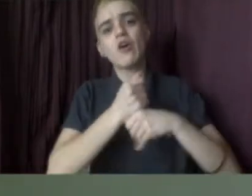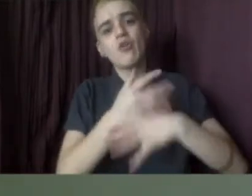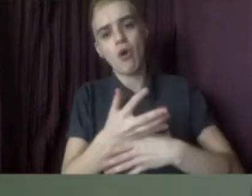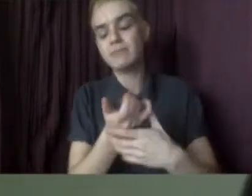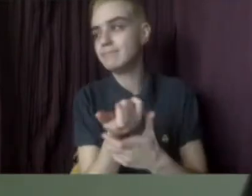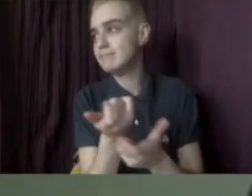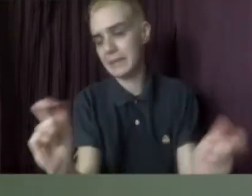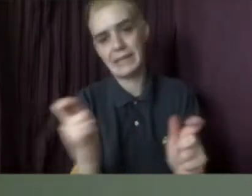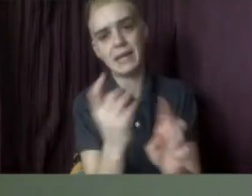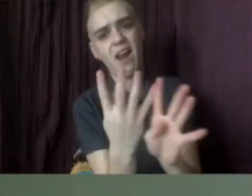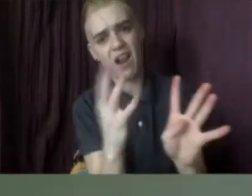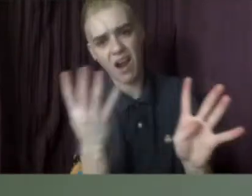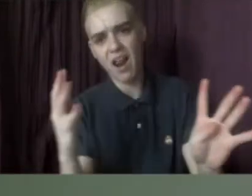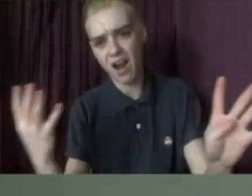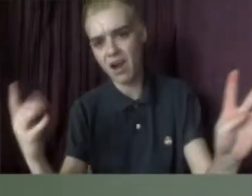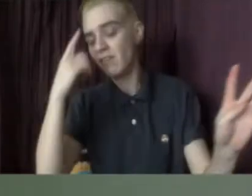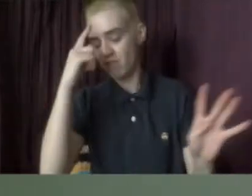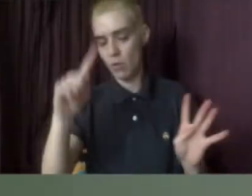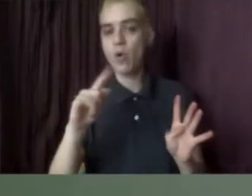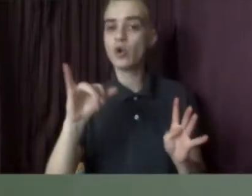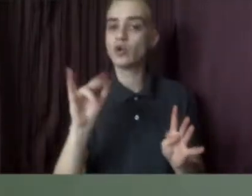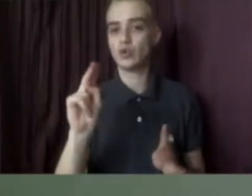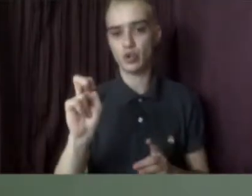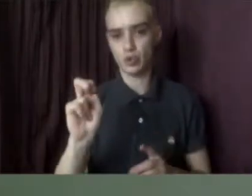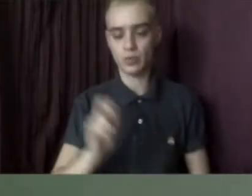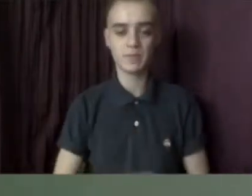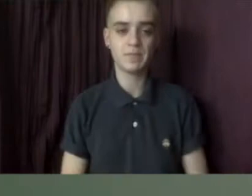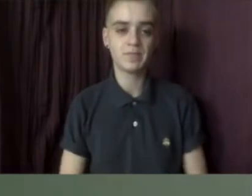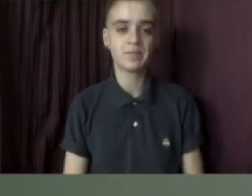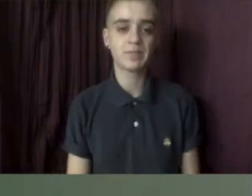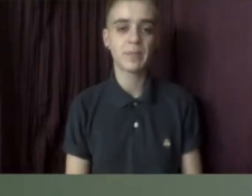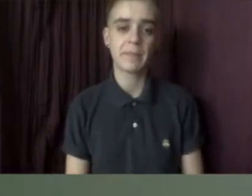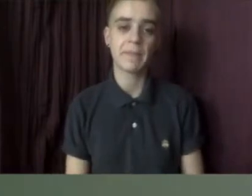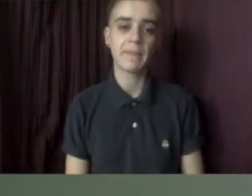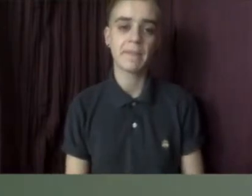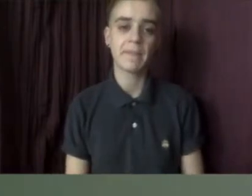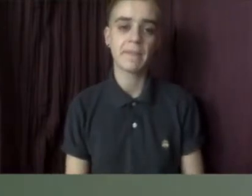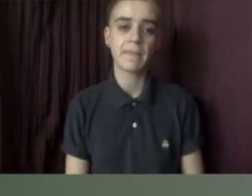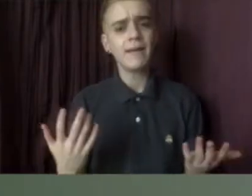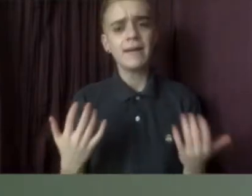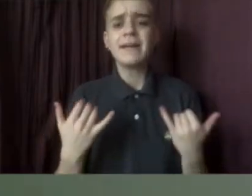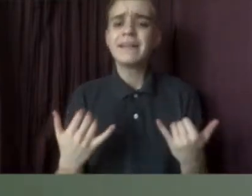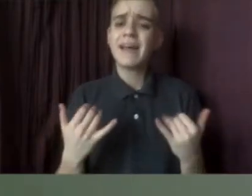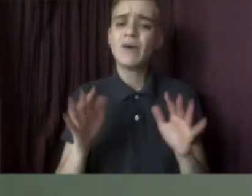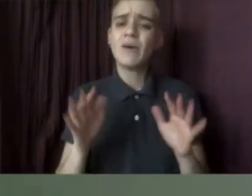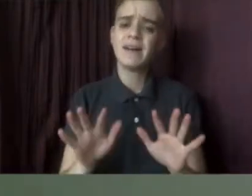Georgia, the average line in Georgia across the state was 5 minutes.